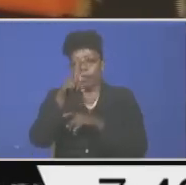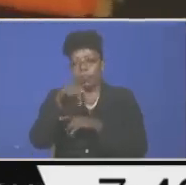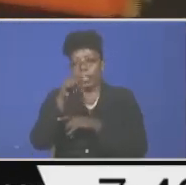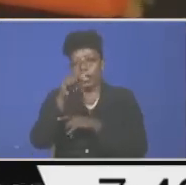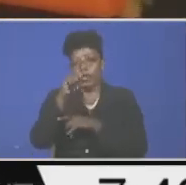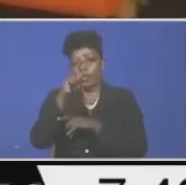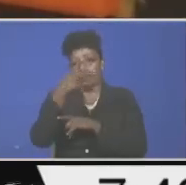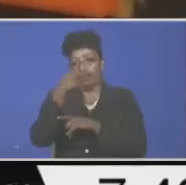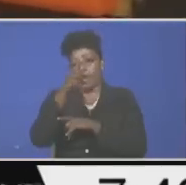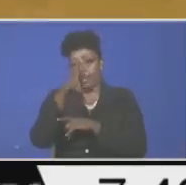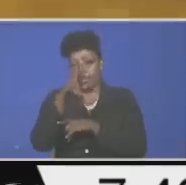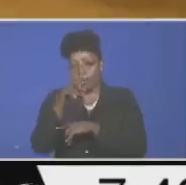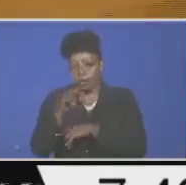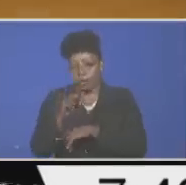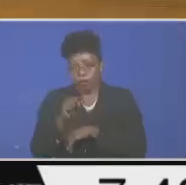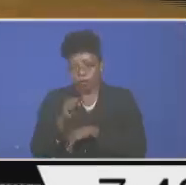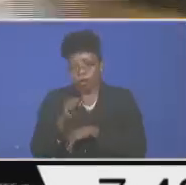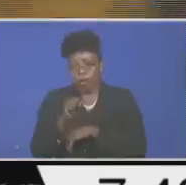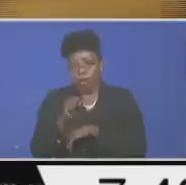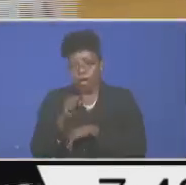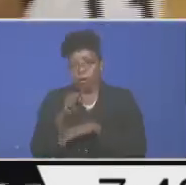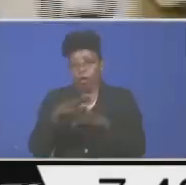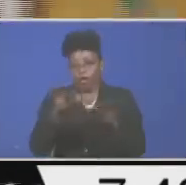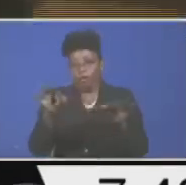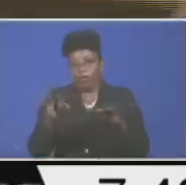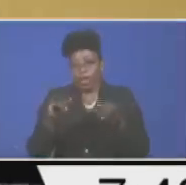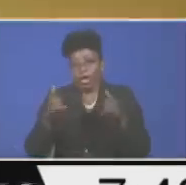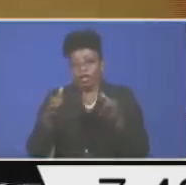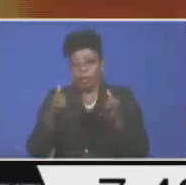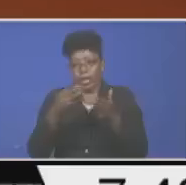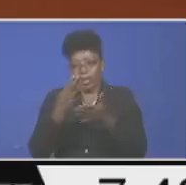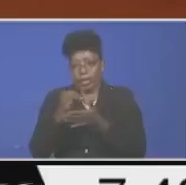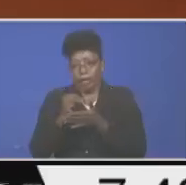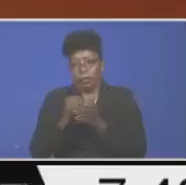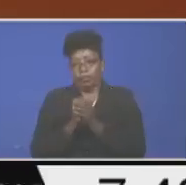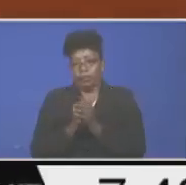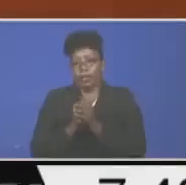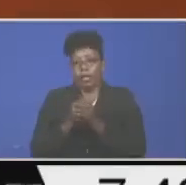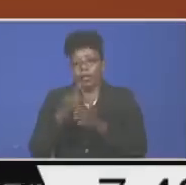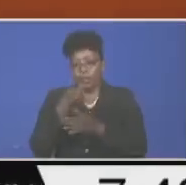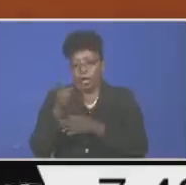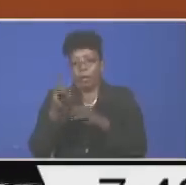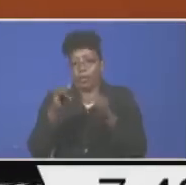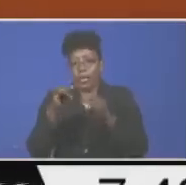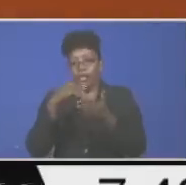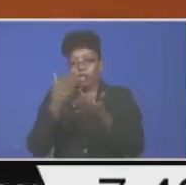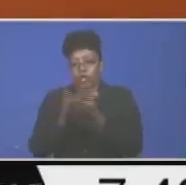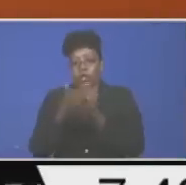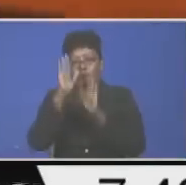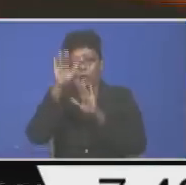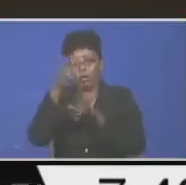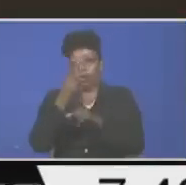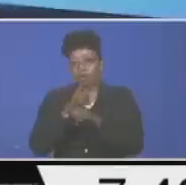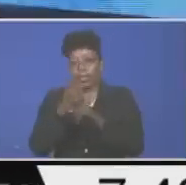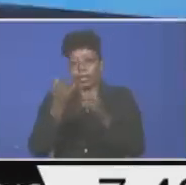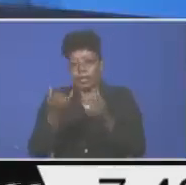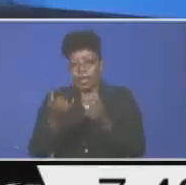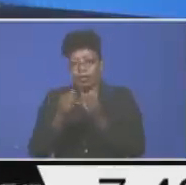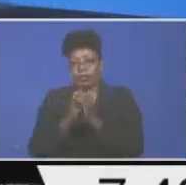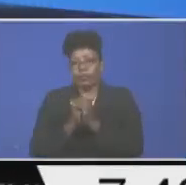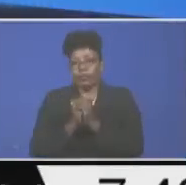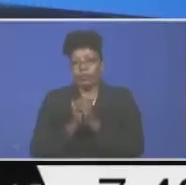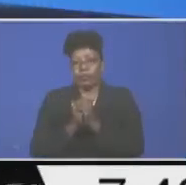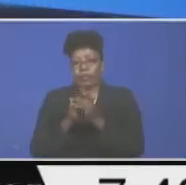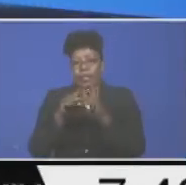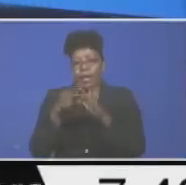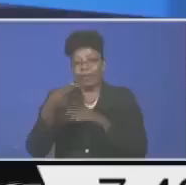those guys? We just got to come out and play to beat those guys. Those guys are on a hype now. Hats off to them. They're playing good basketball right now. The